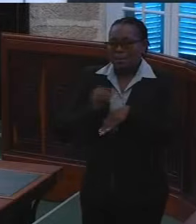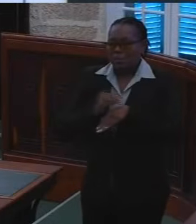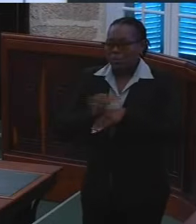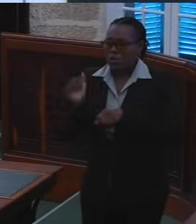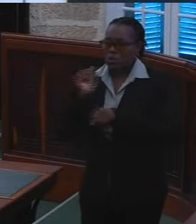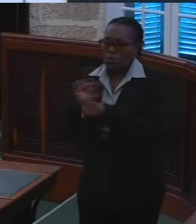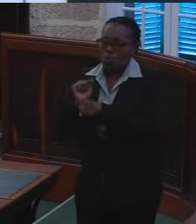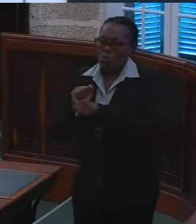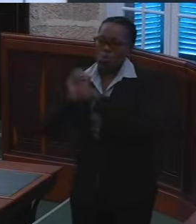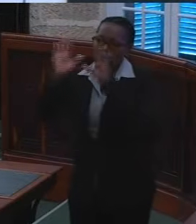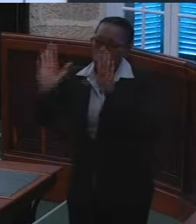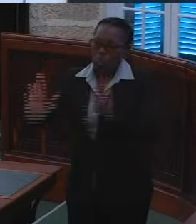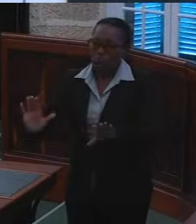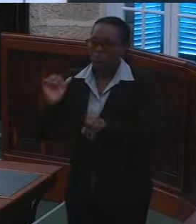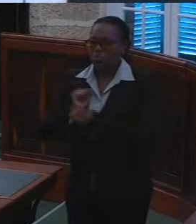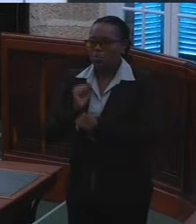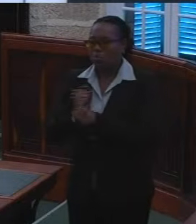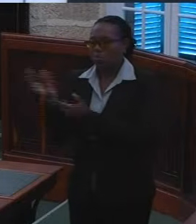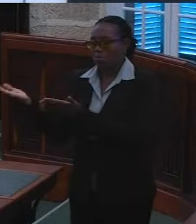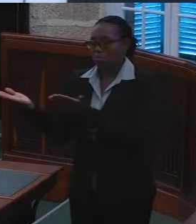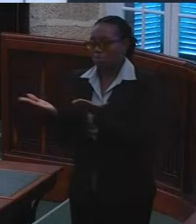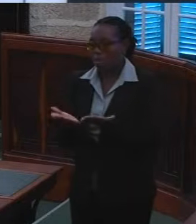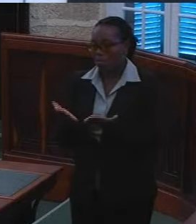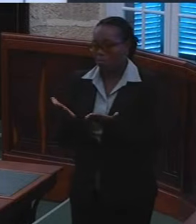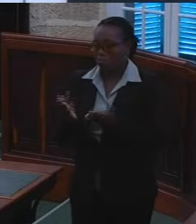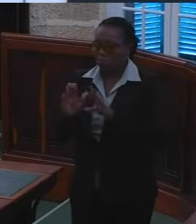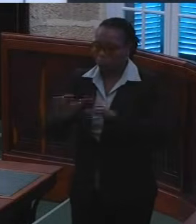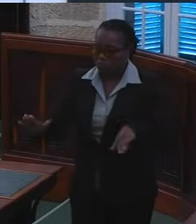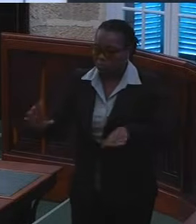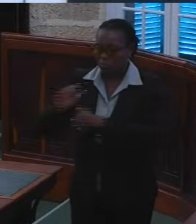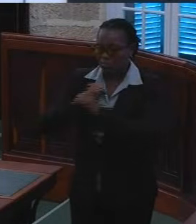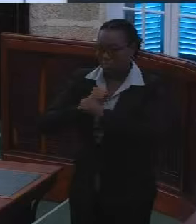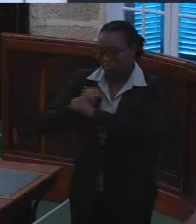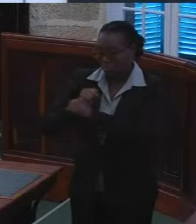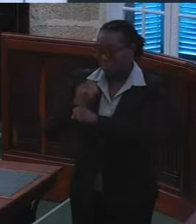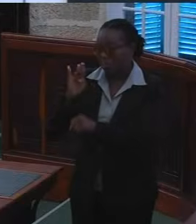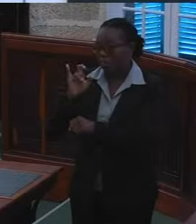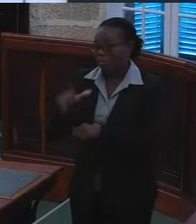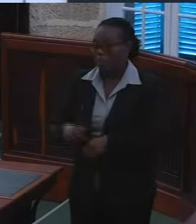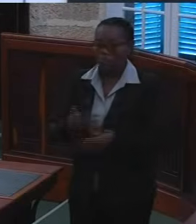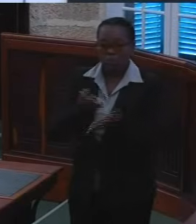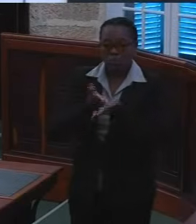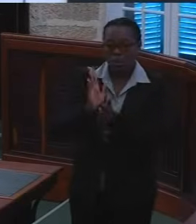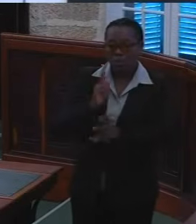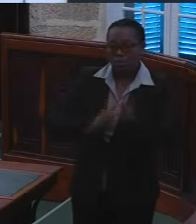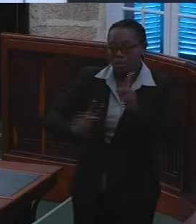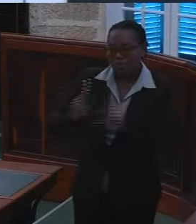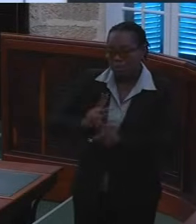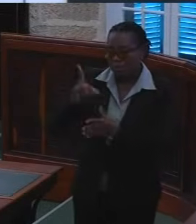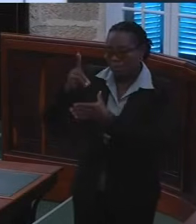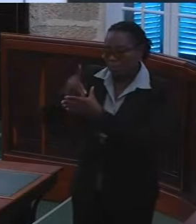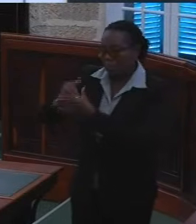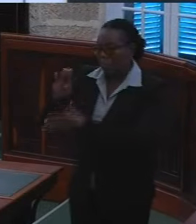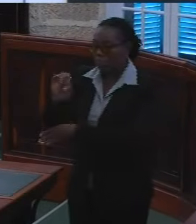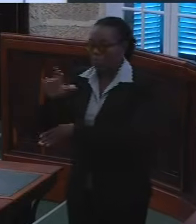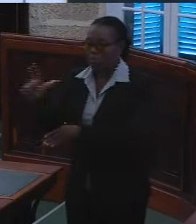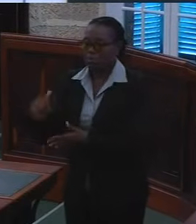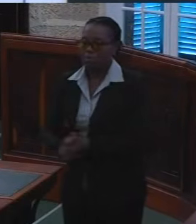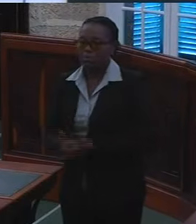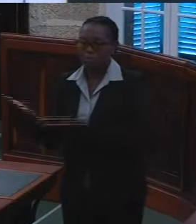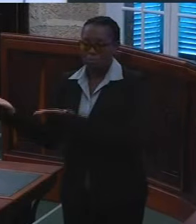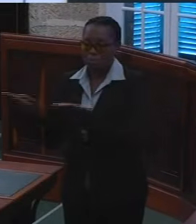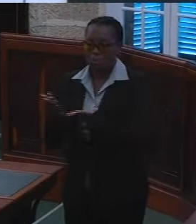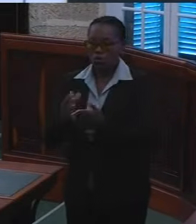work. So we brought the Child Protection Bill. As you know, we brought the Rights of Persons with Disabilities Bill. We brought the